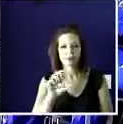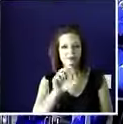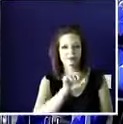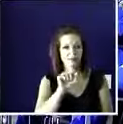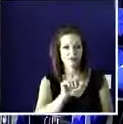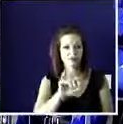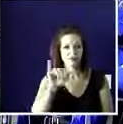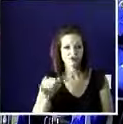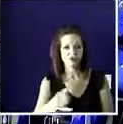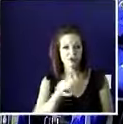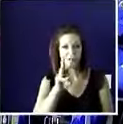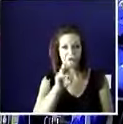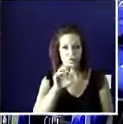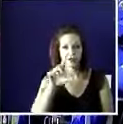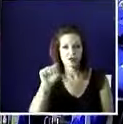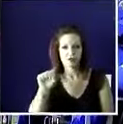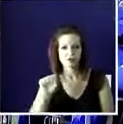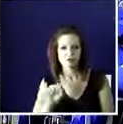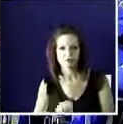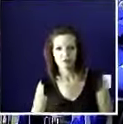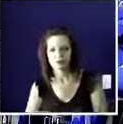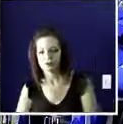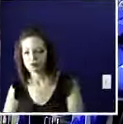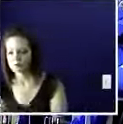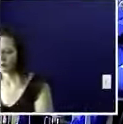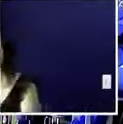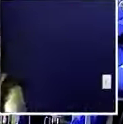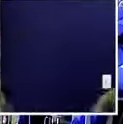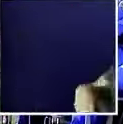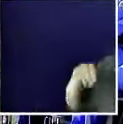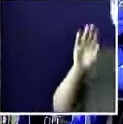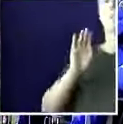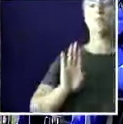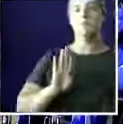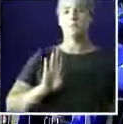Sebastian John Wells. Benjamin Adam Shrout.